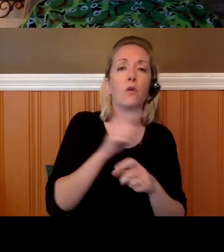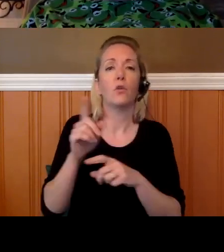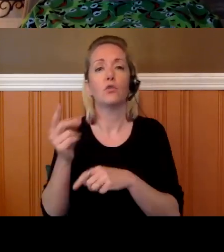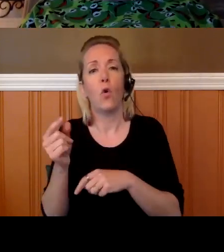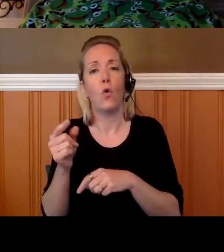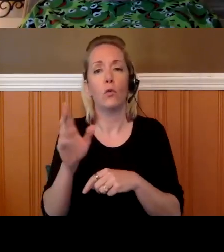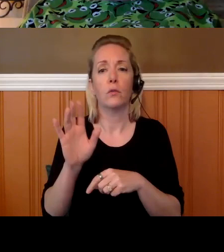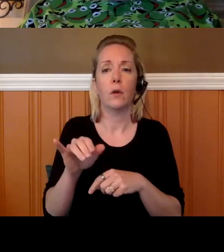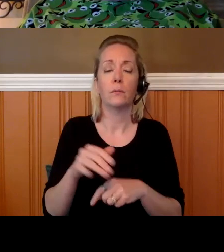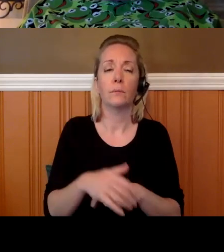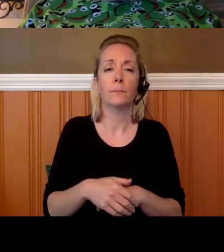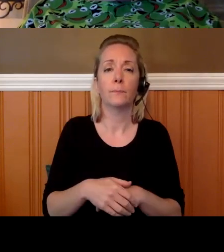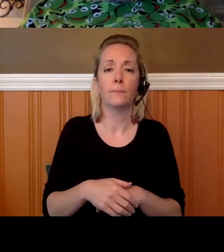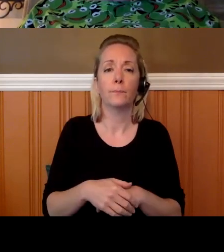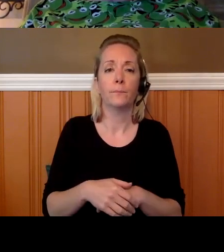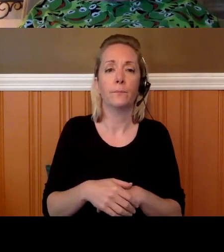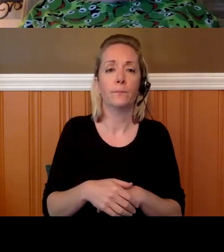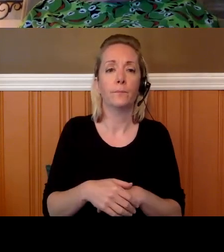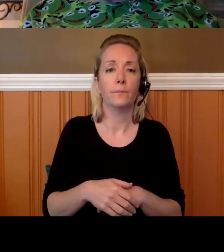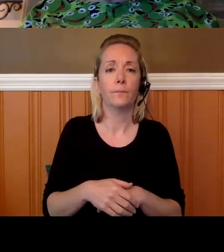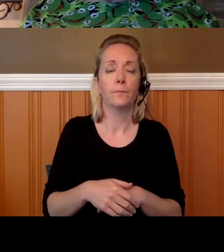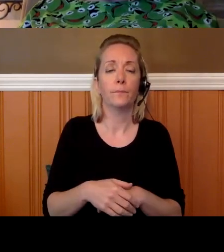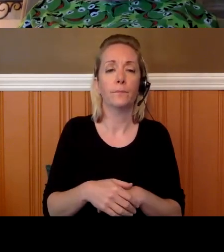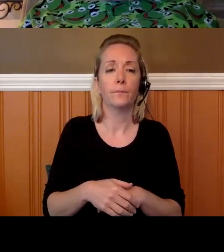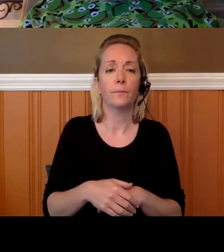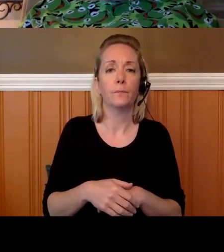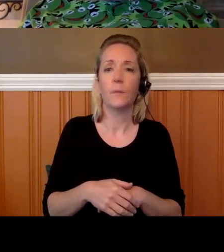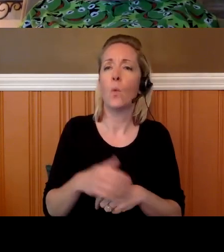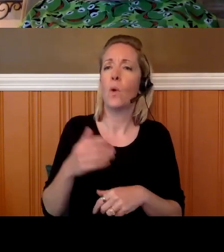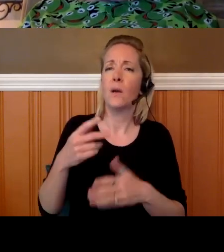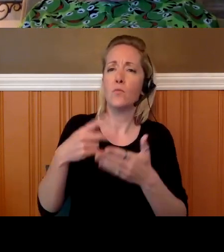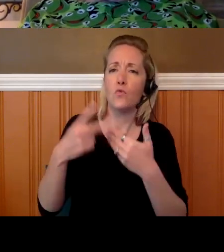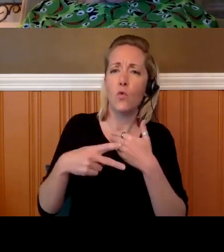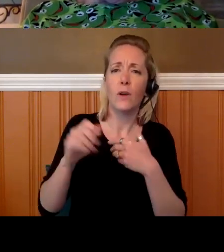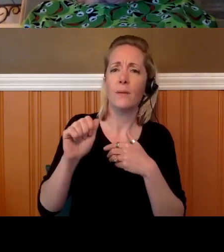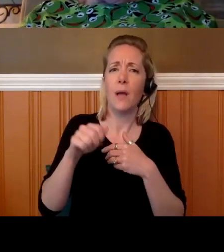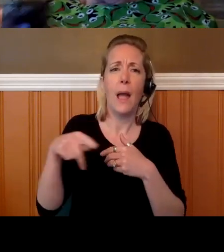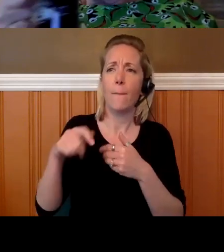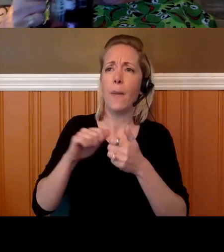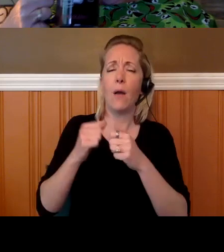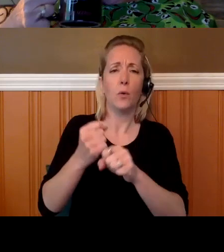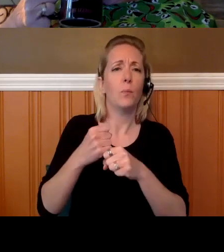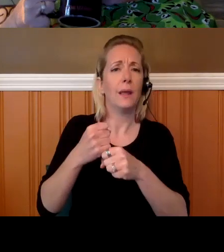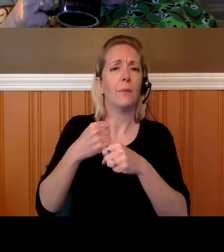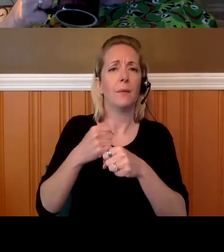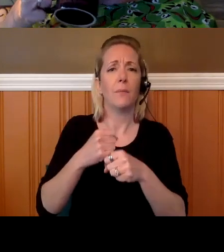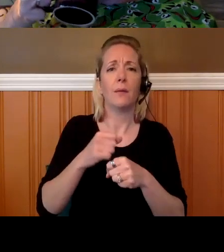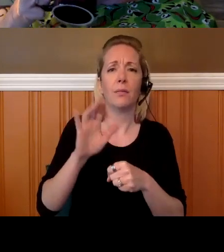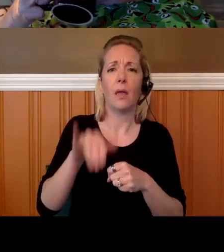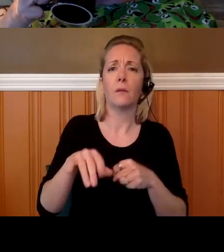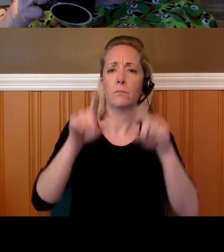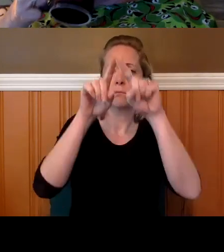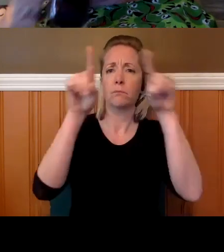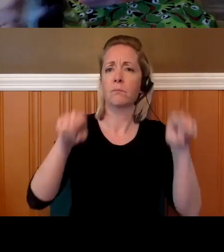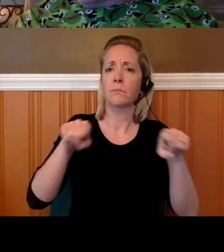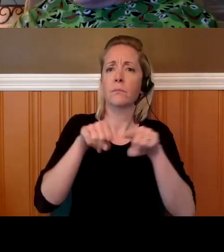Sorry, trying to unmute myself. Yes. Fine. So what like what program or app or whatever it is, how are you doing that? Like